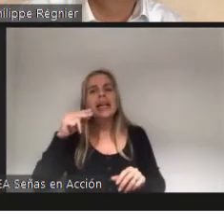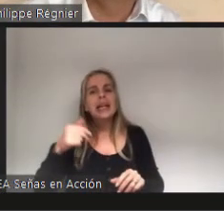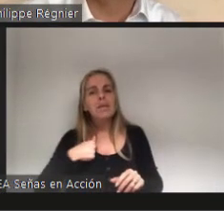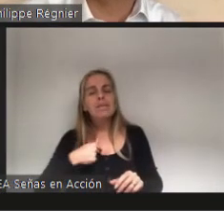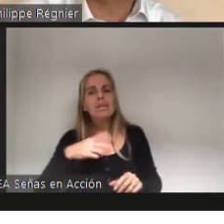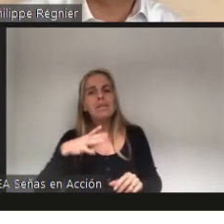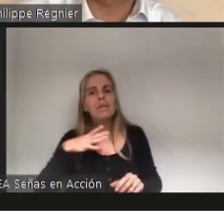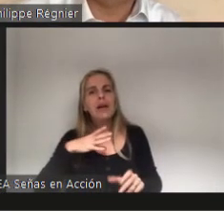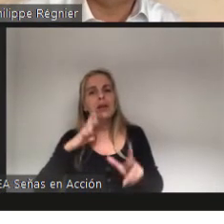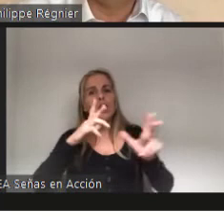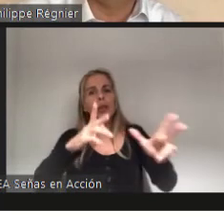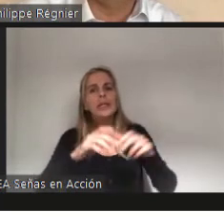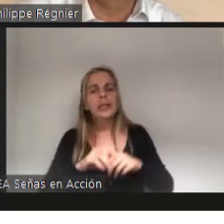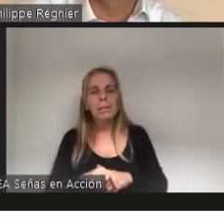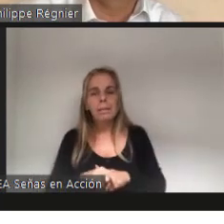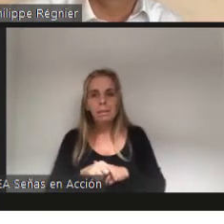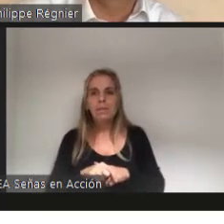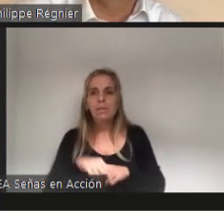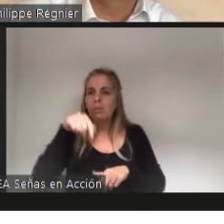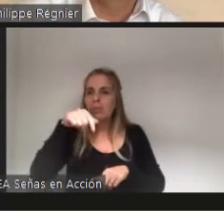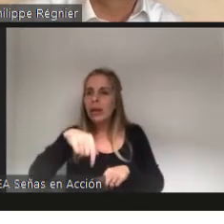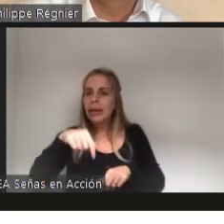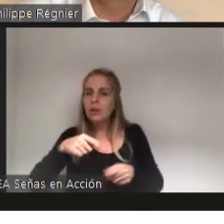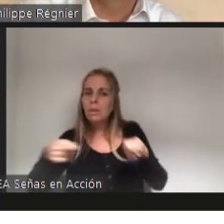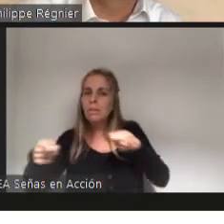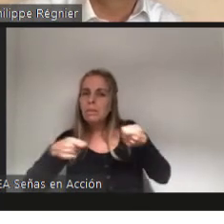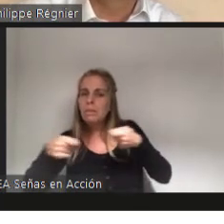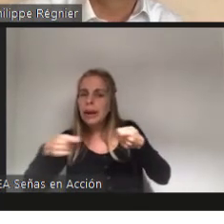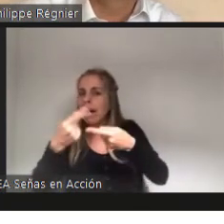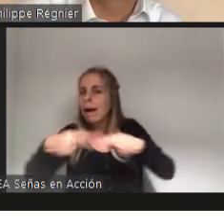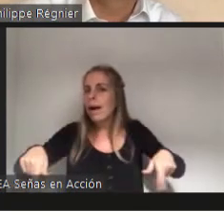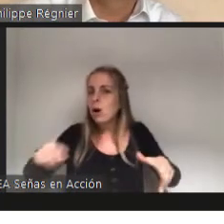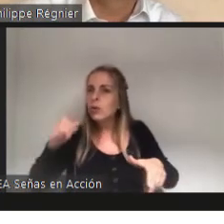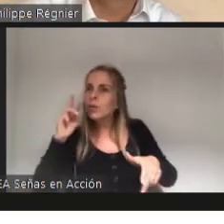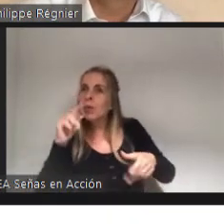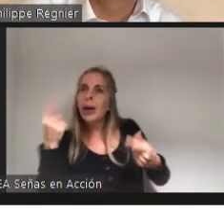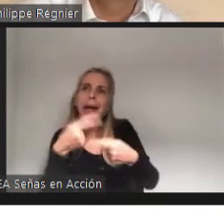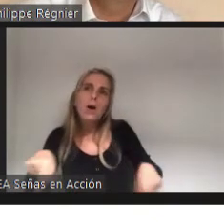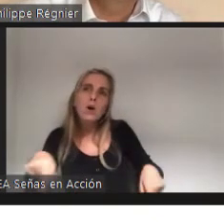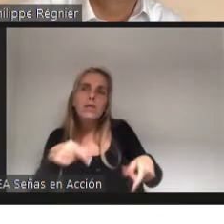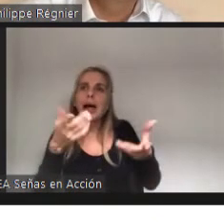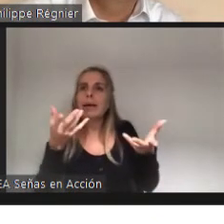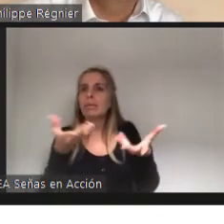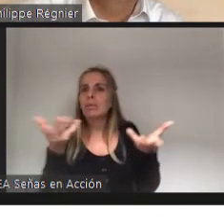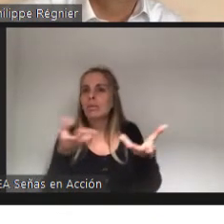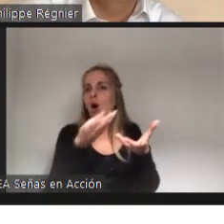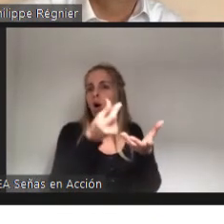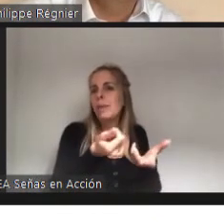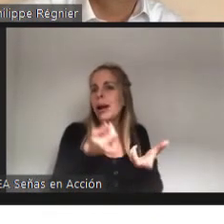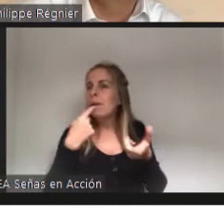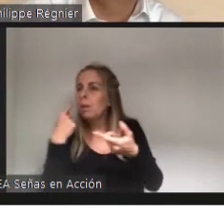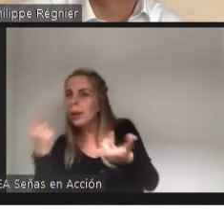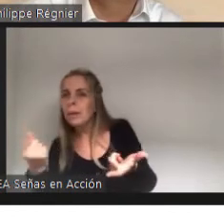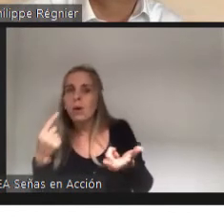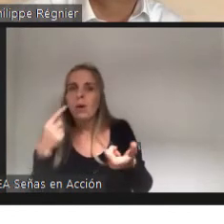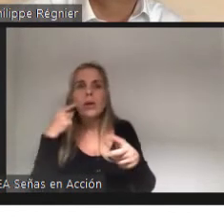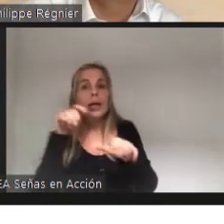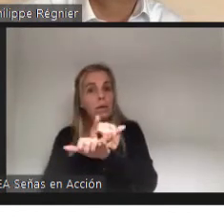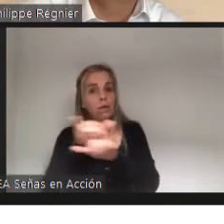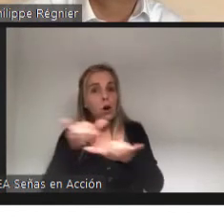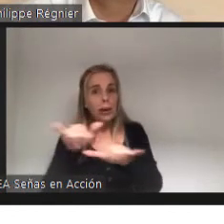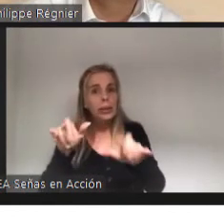I didn't say that when we talk about managing resources and see what is it that we consume, we